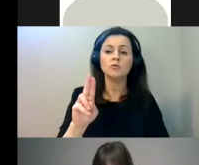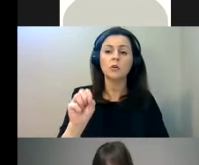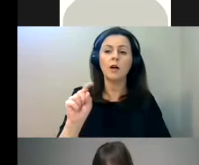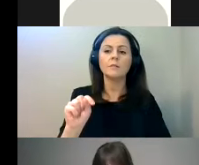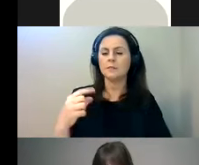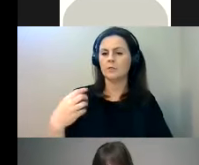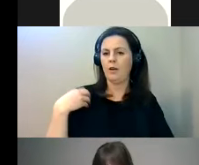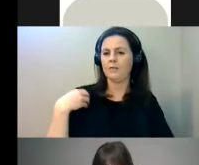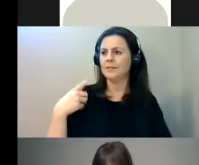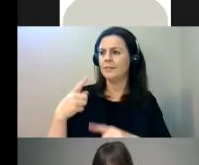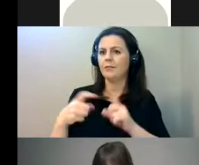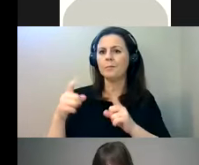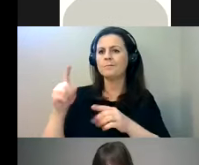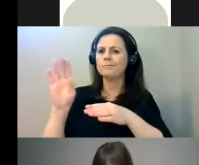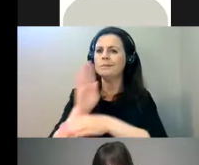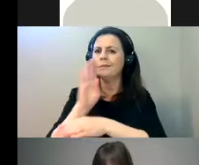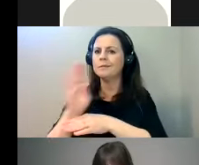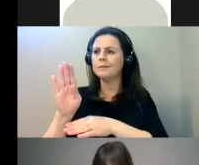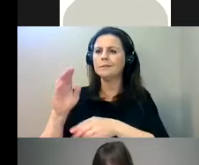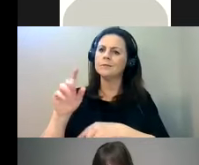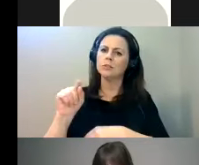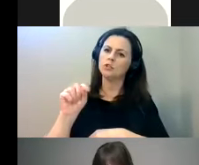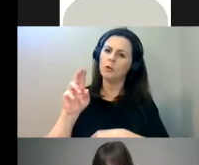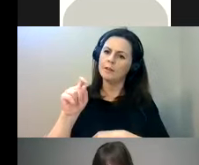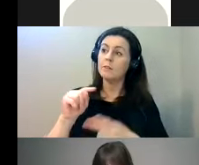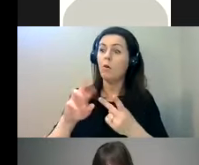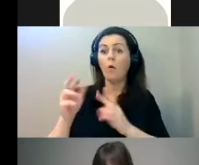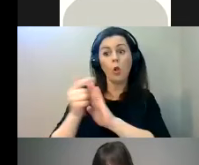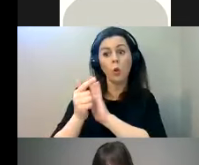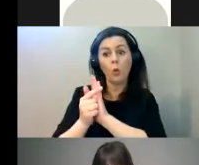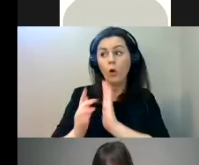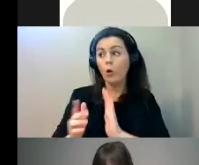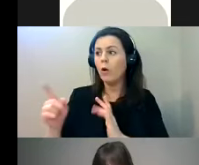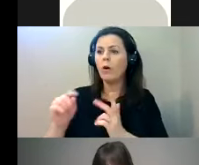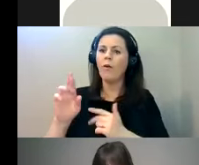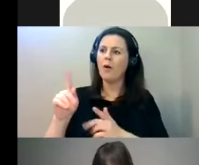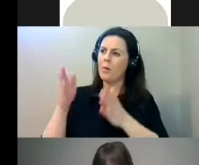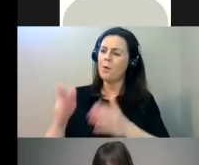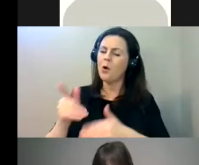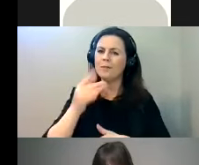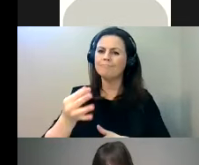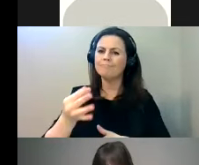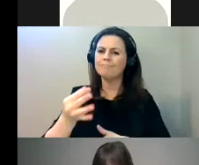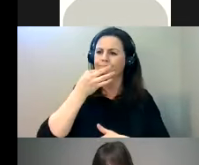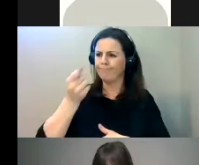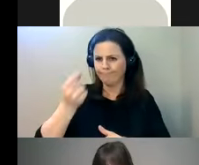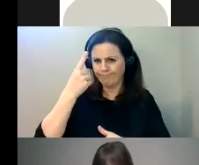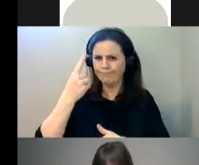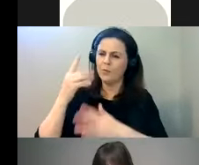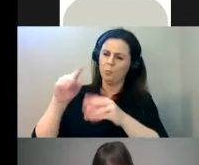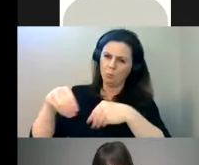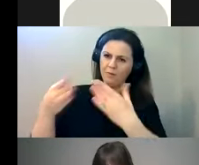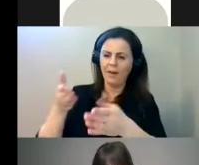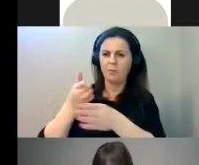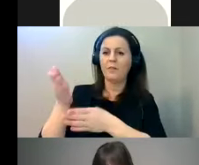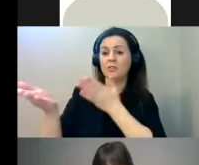company, or a lawyer, or another professional who's in the business of providing professional